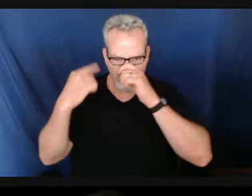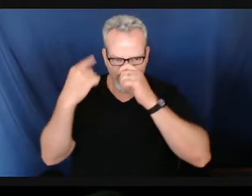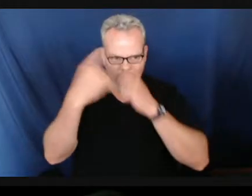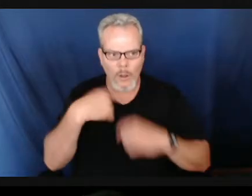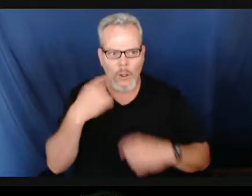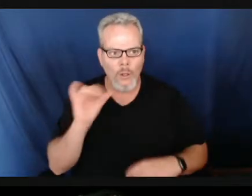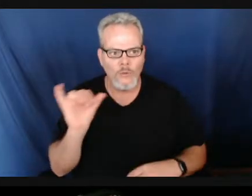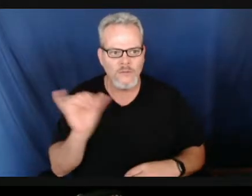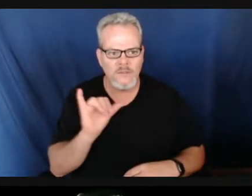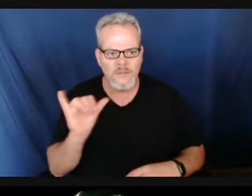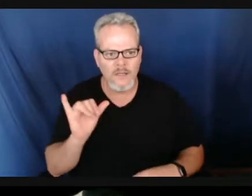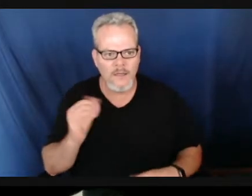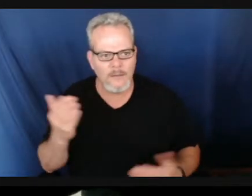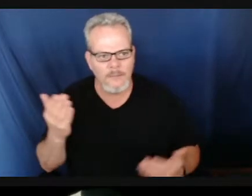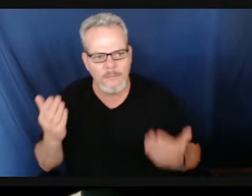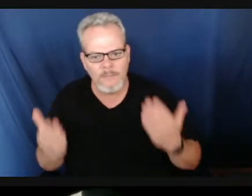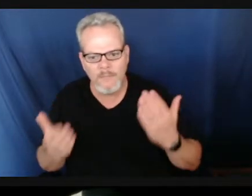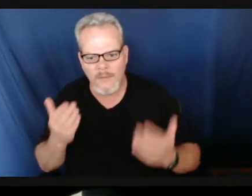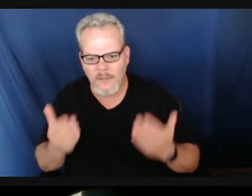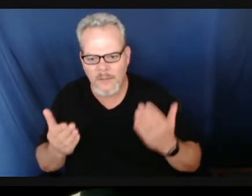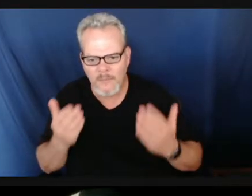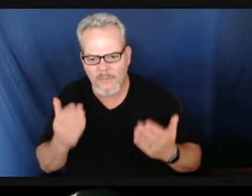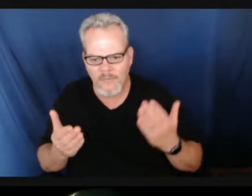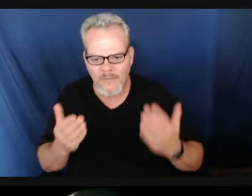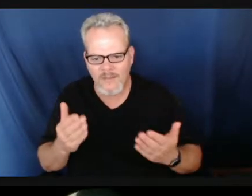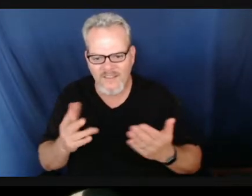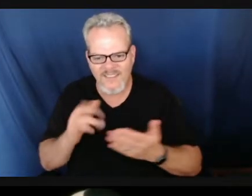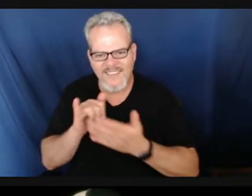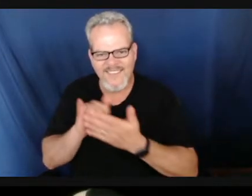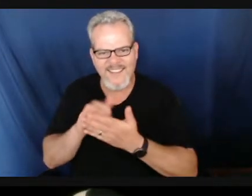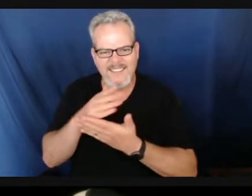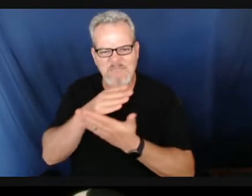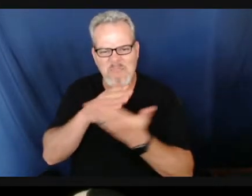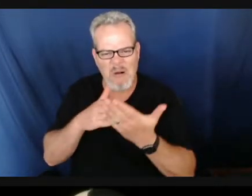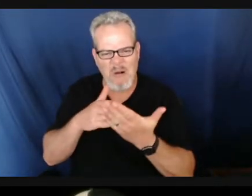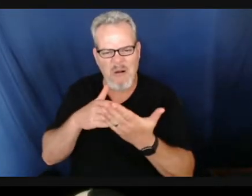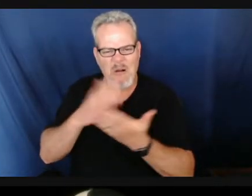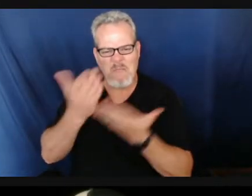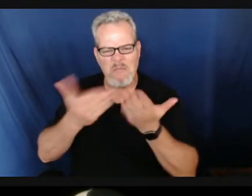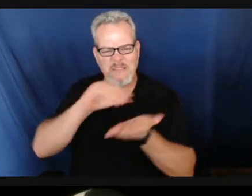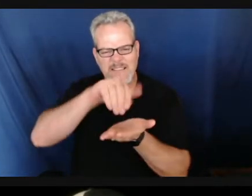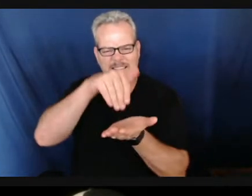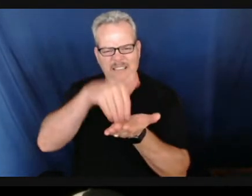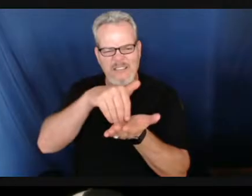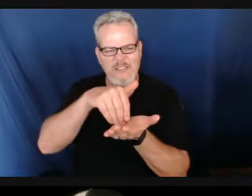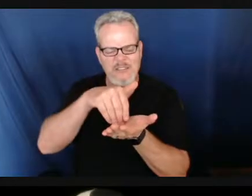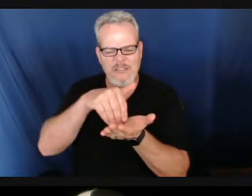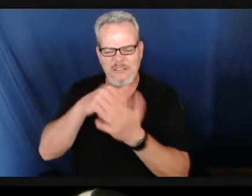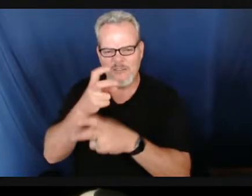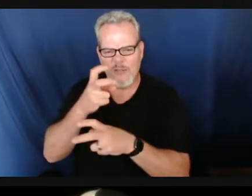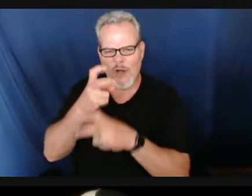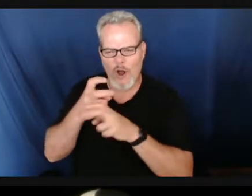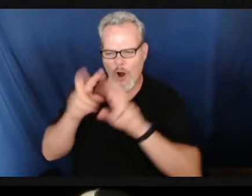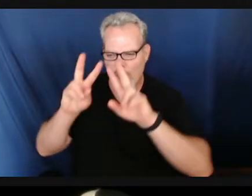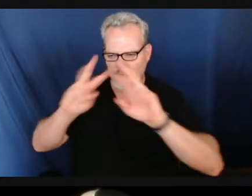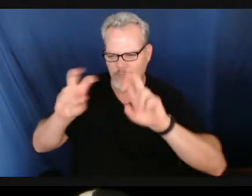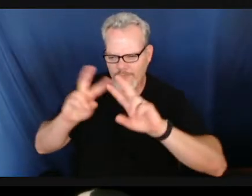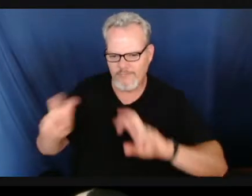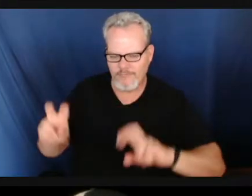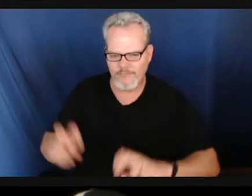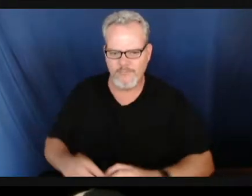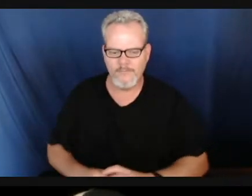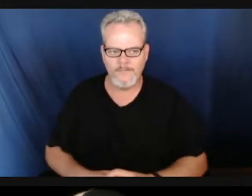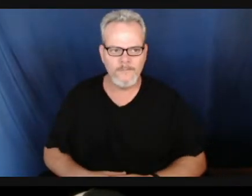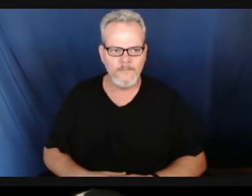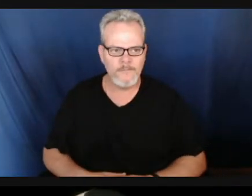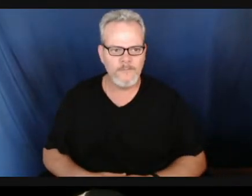that southern arm of the rift zone there, southern rift zone. Hard to tell though.